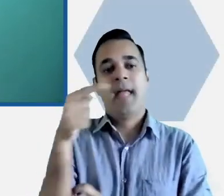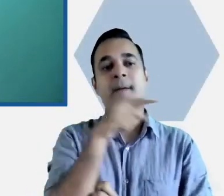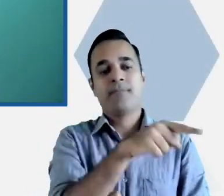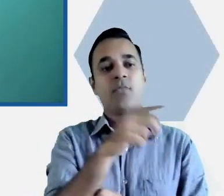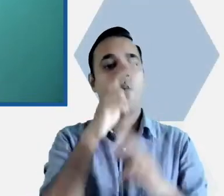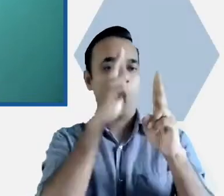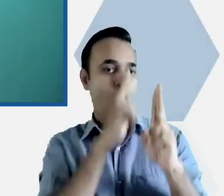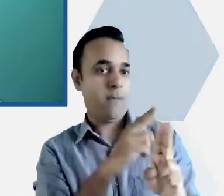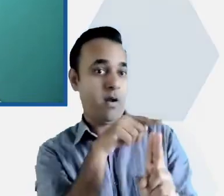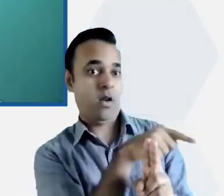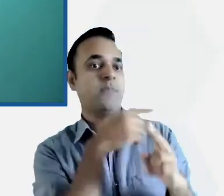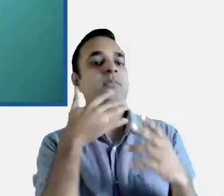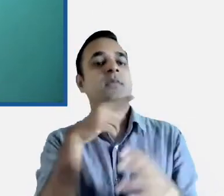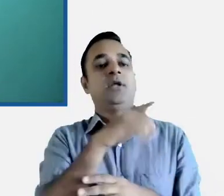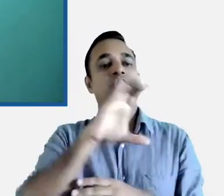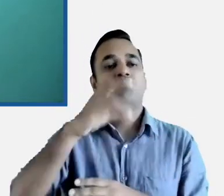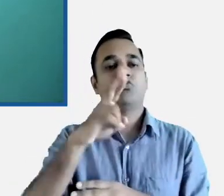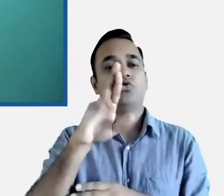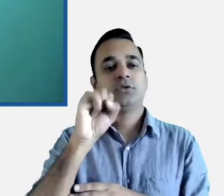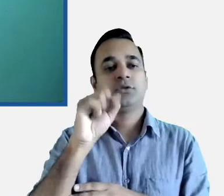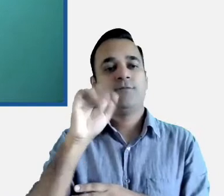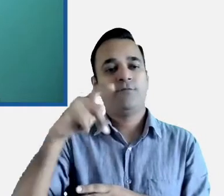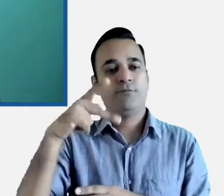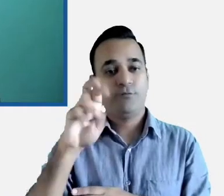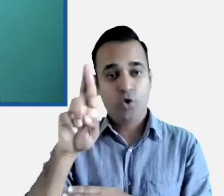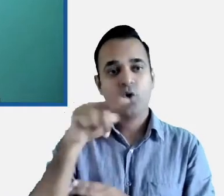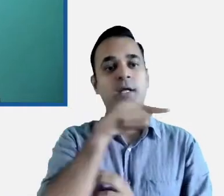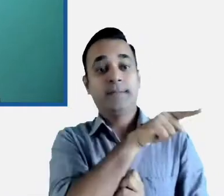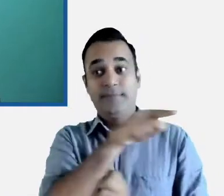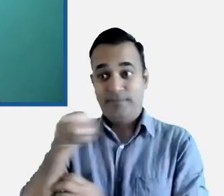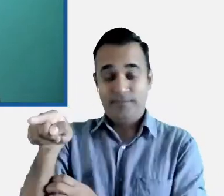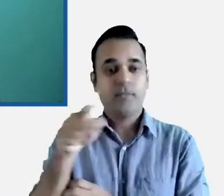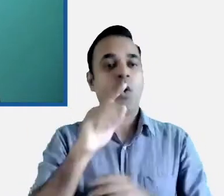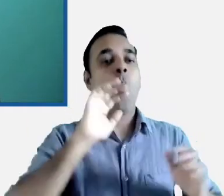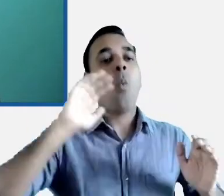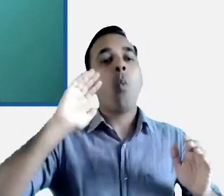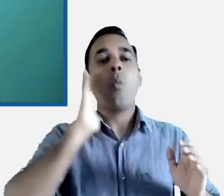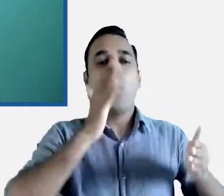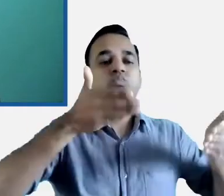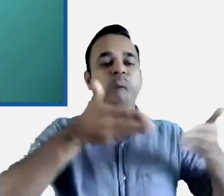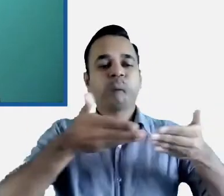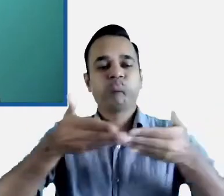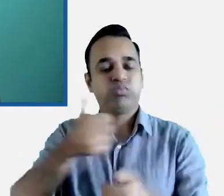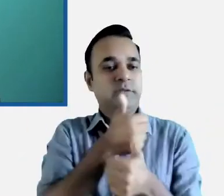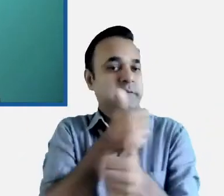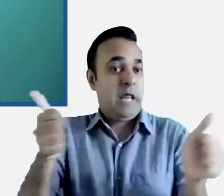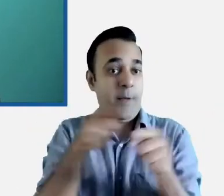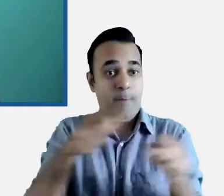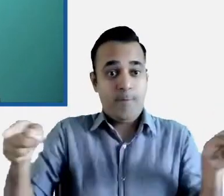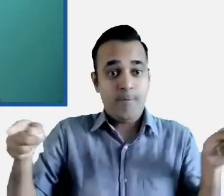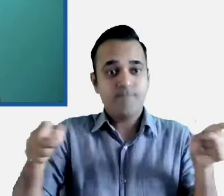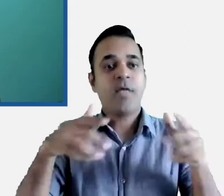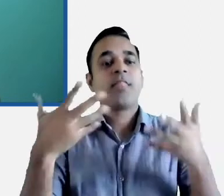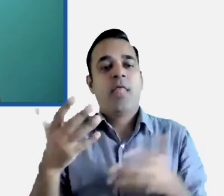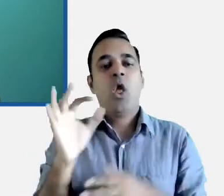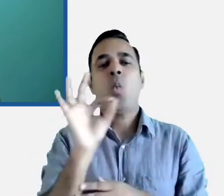and answer opportunity, where we'll hear from each of our panelists and our keynote. If you have questions for our panelists, please provide